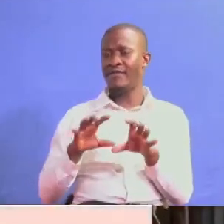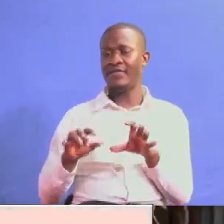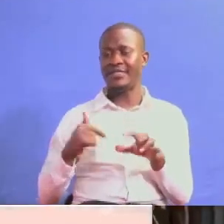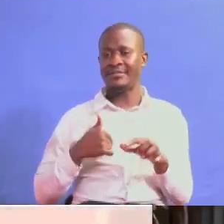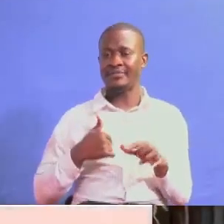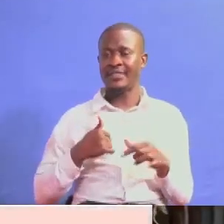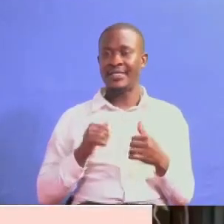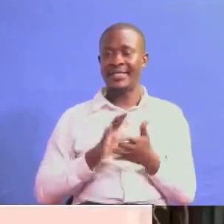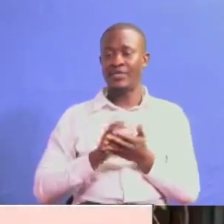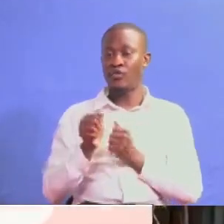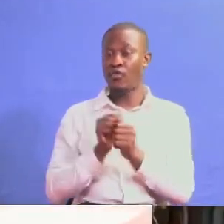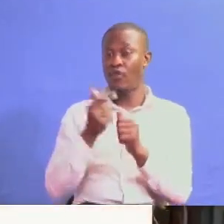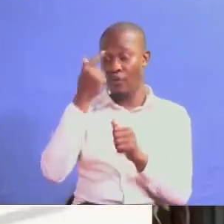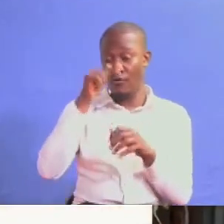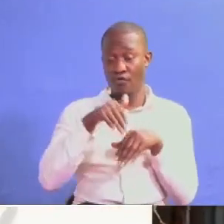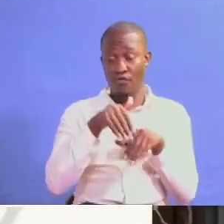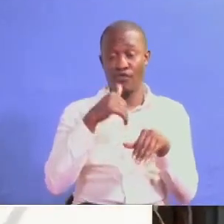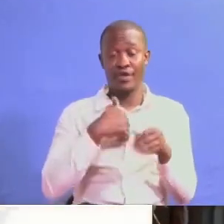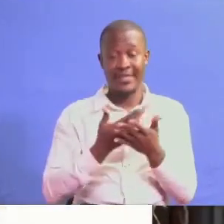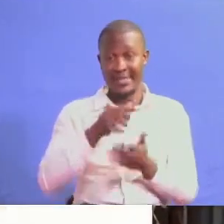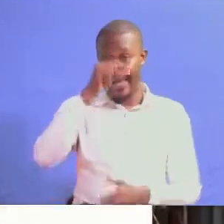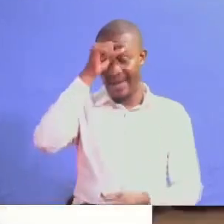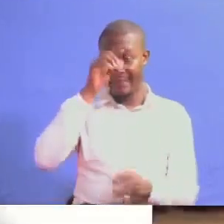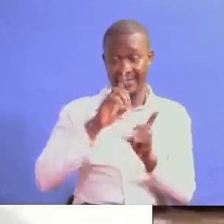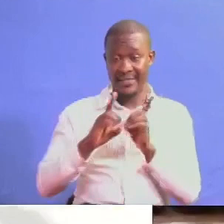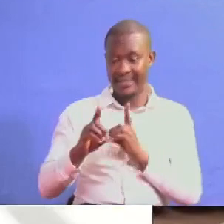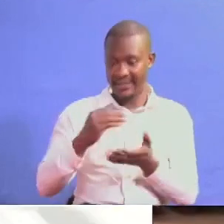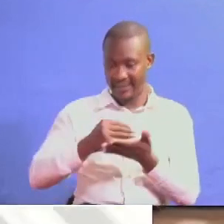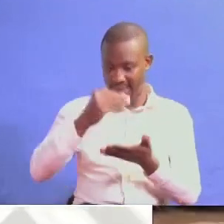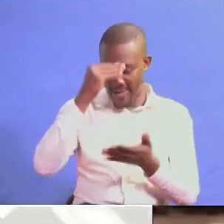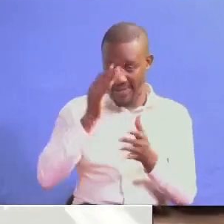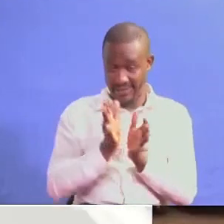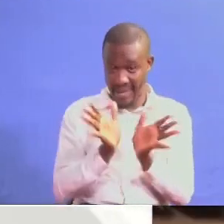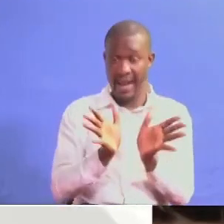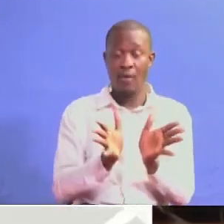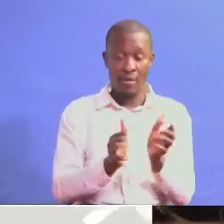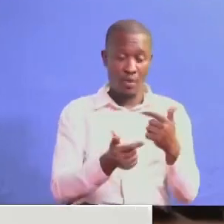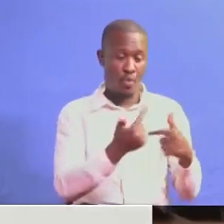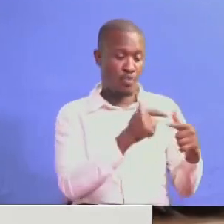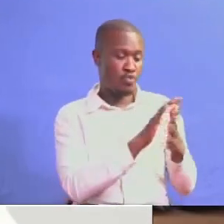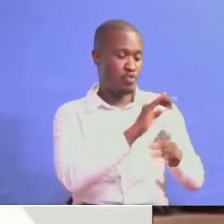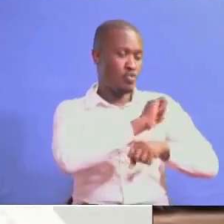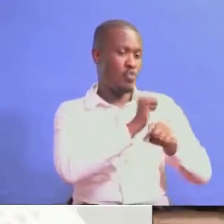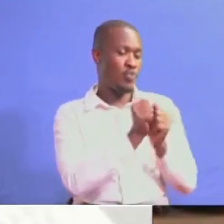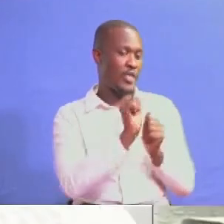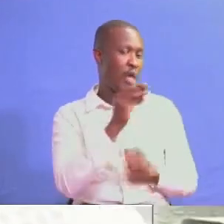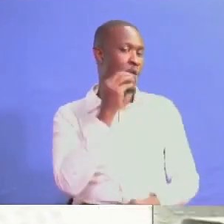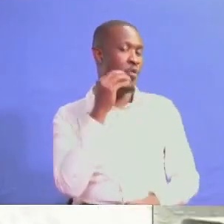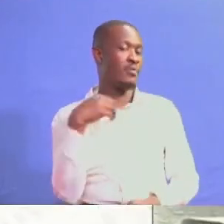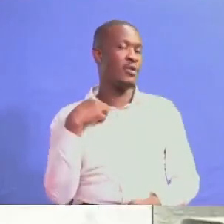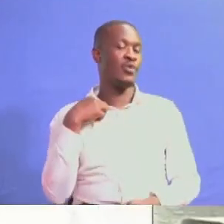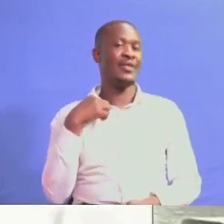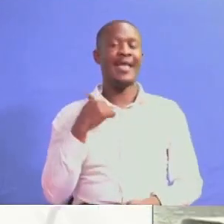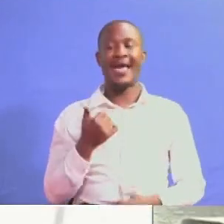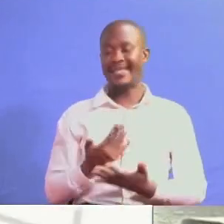areas demolished following the government's directive. The learners will, however, be allowed back in school with their civilian clothes. Some of our